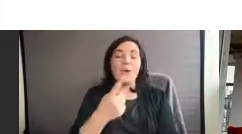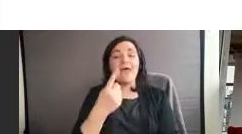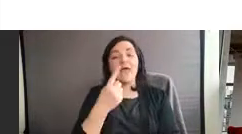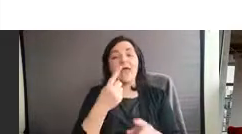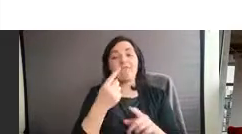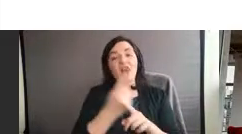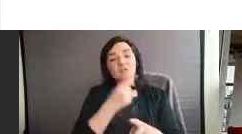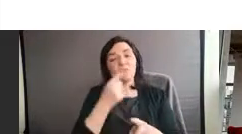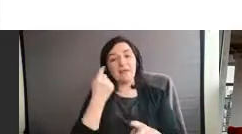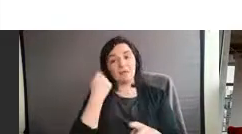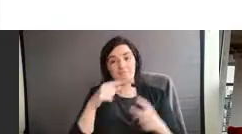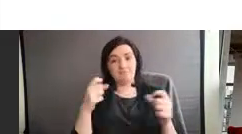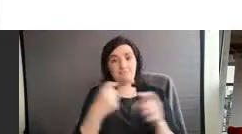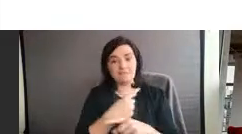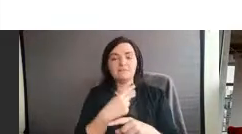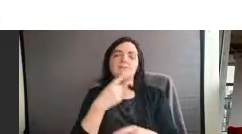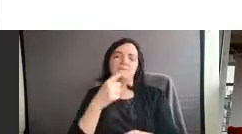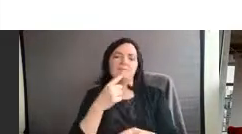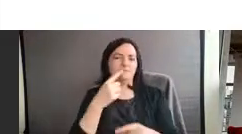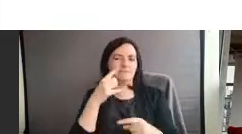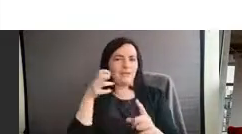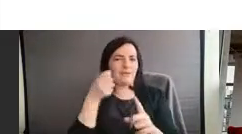That's important.